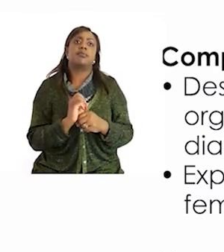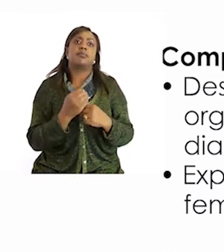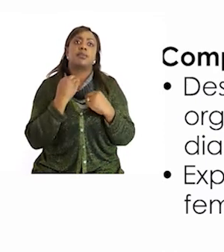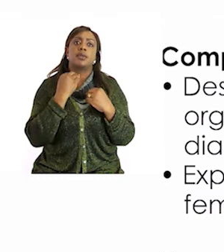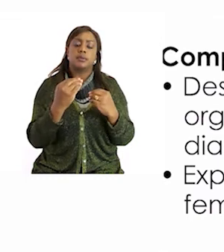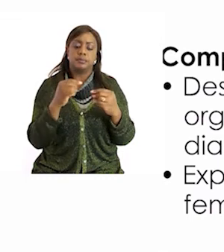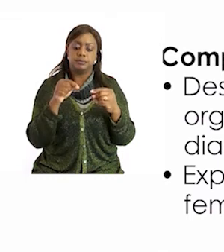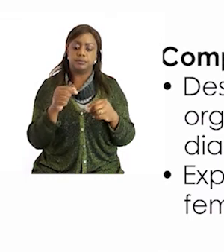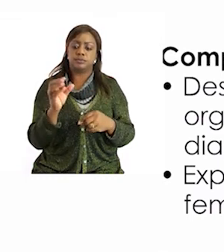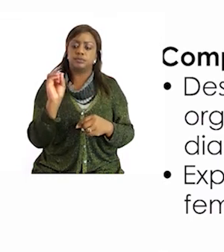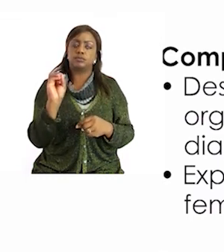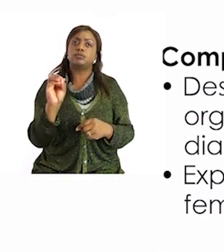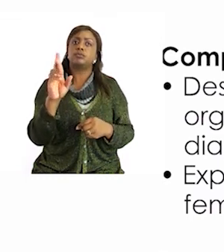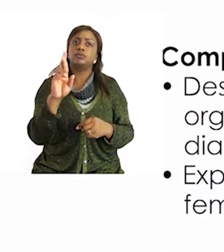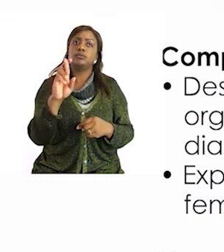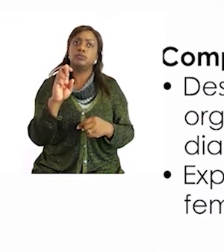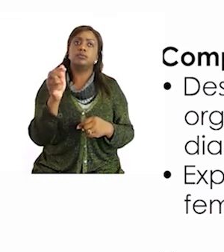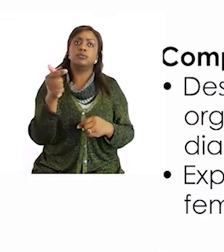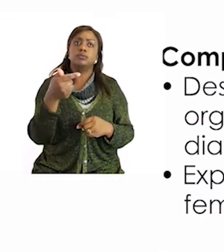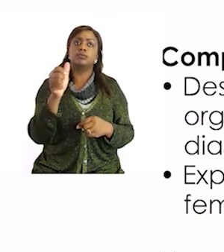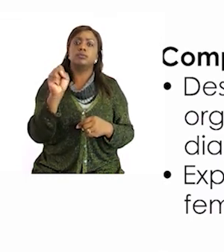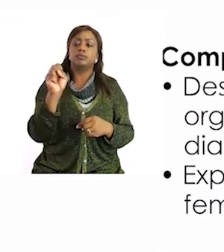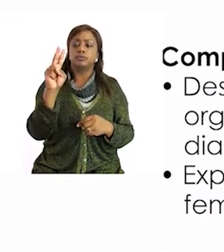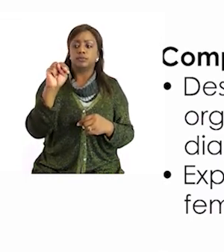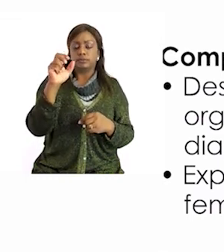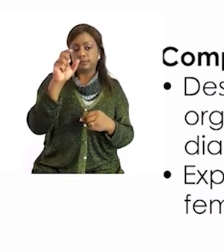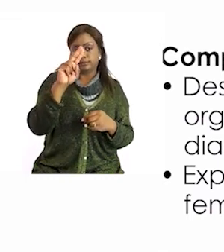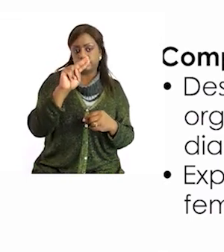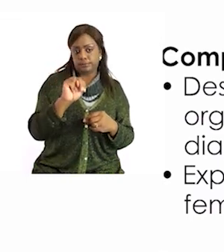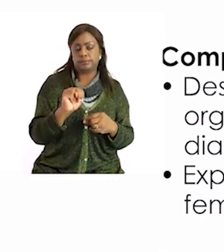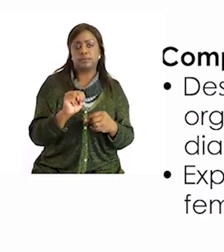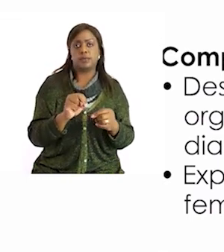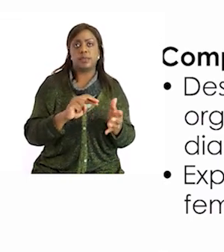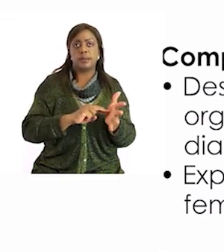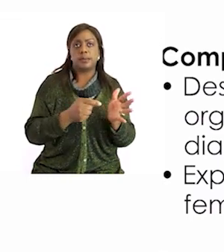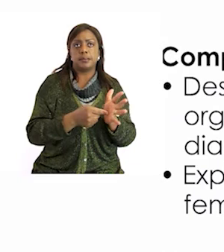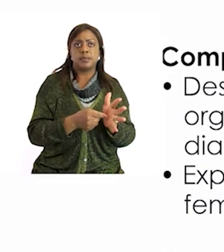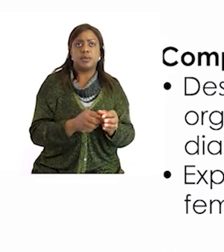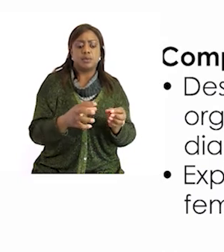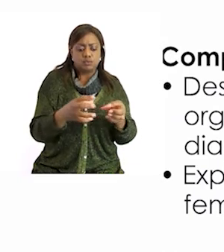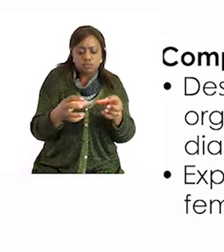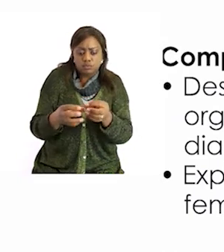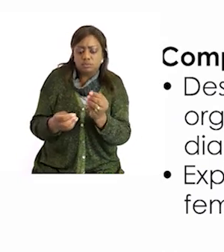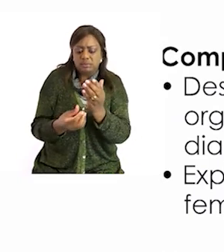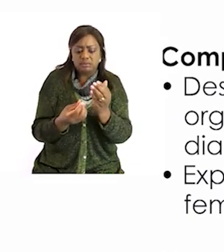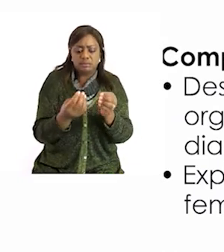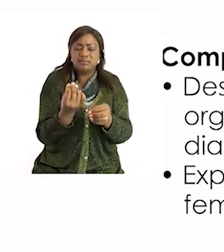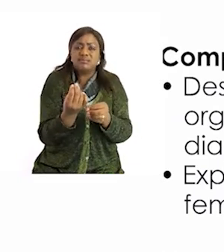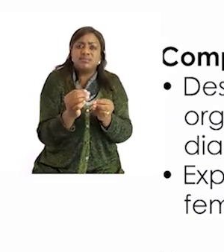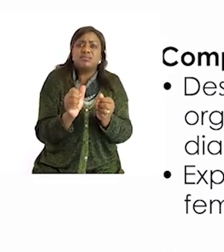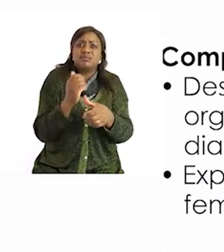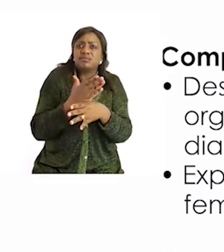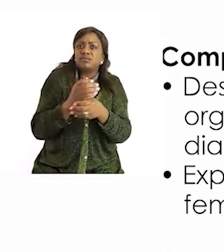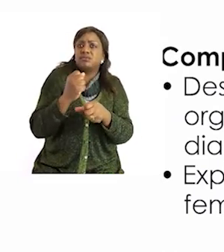to know is organ, which refers to a group of tissues working together. Now, this group of